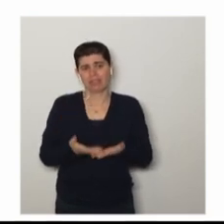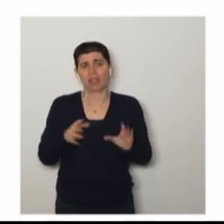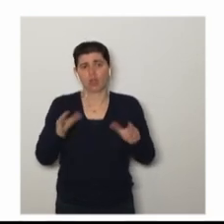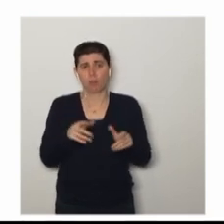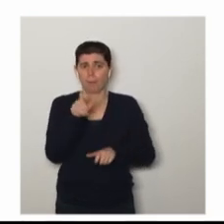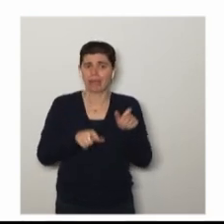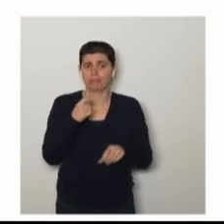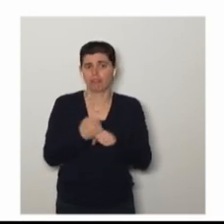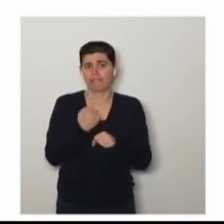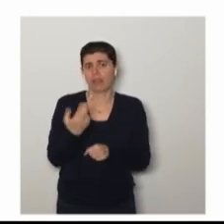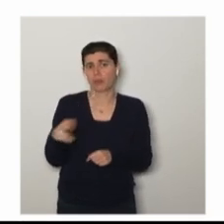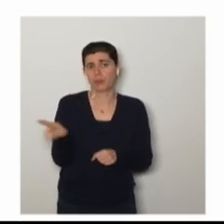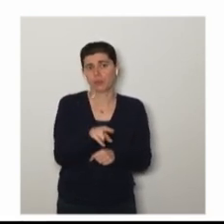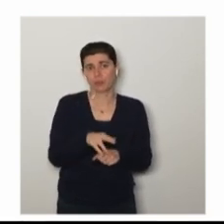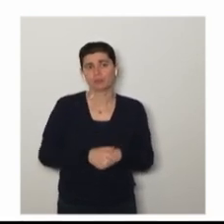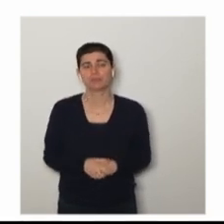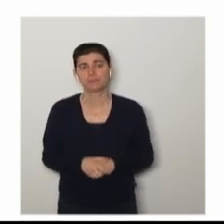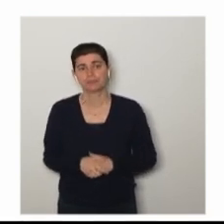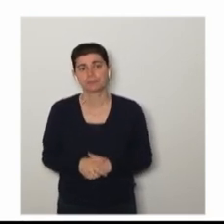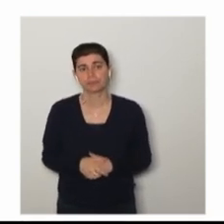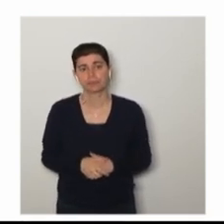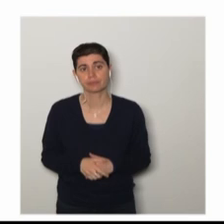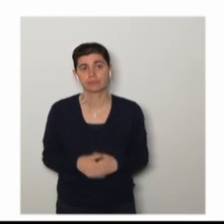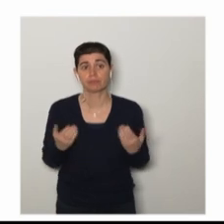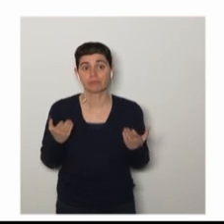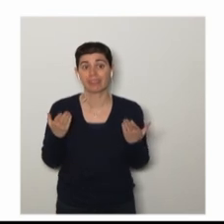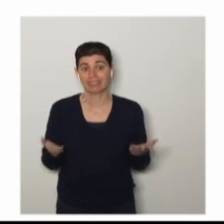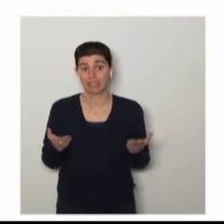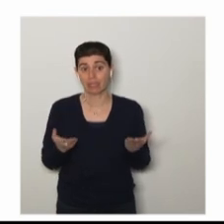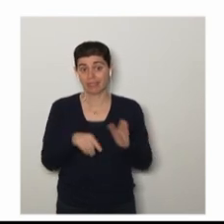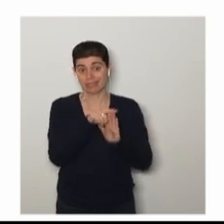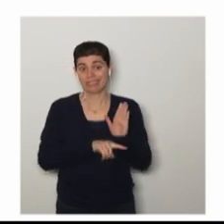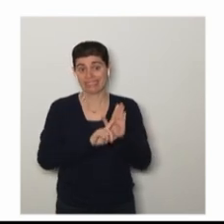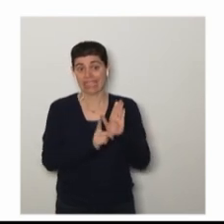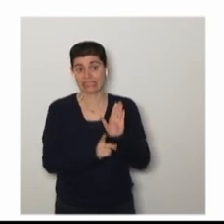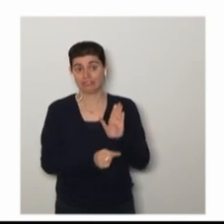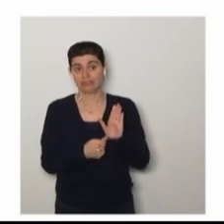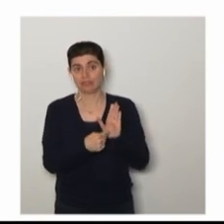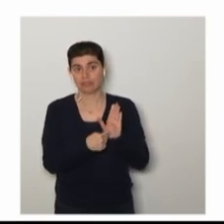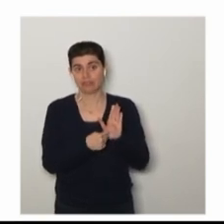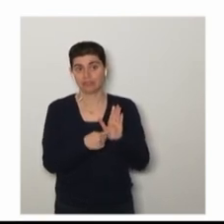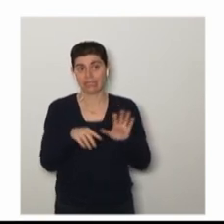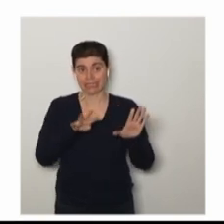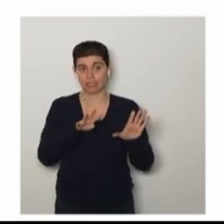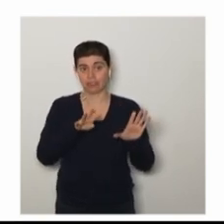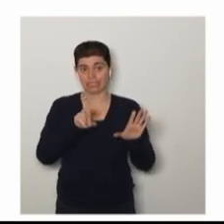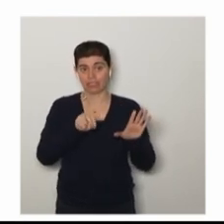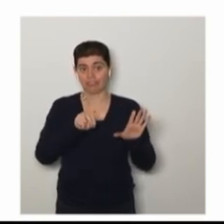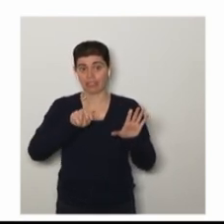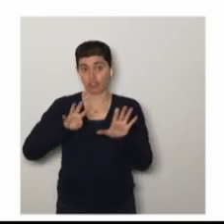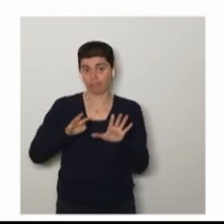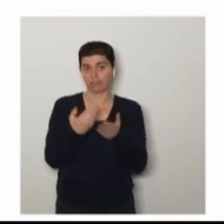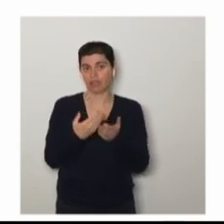there is a very important directive, the 89 directive, which addresses healthy